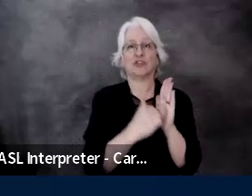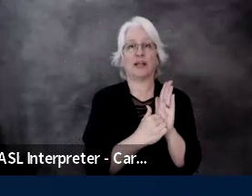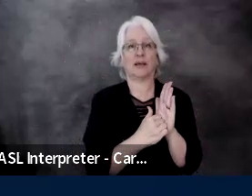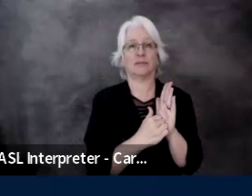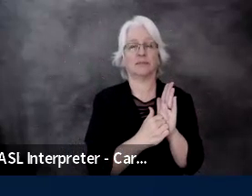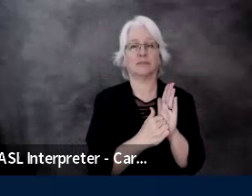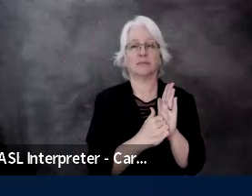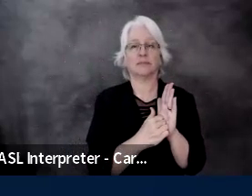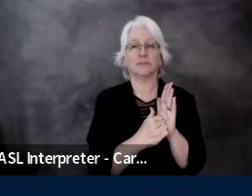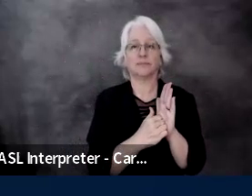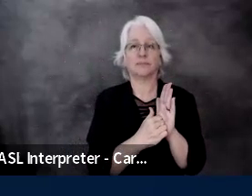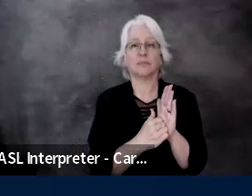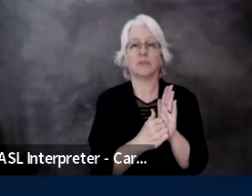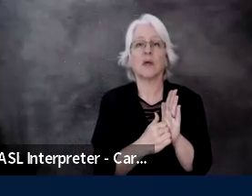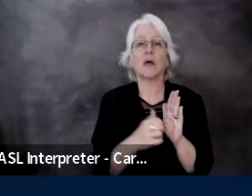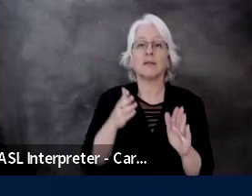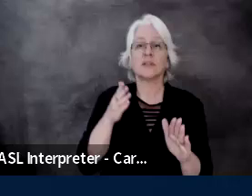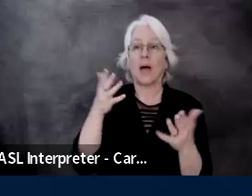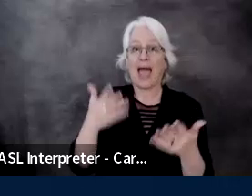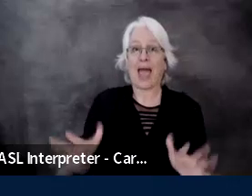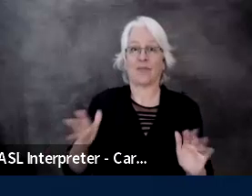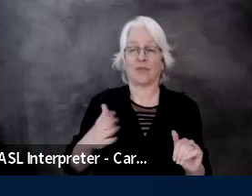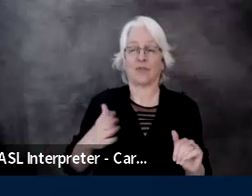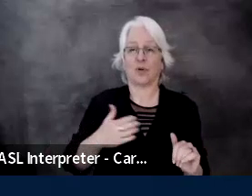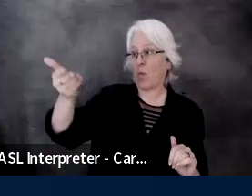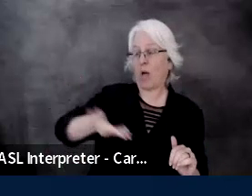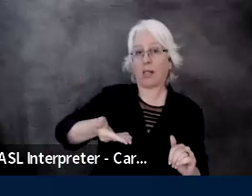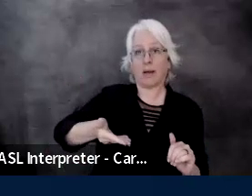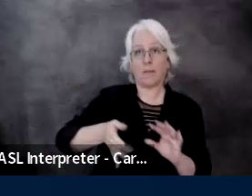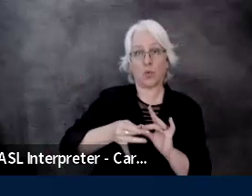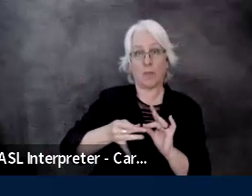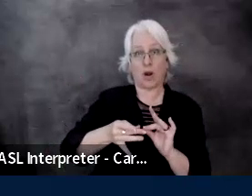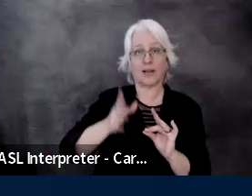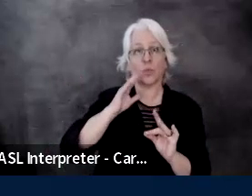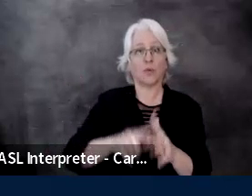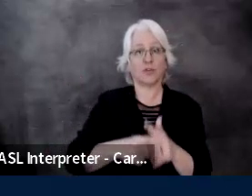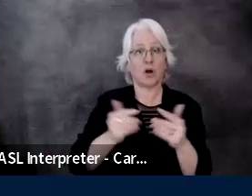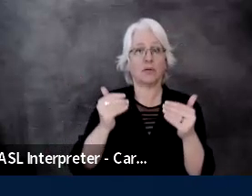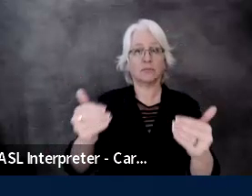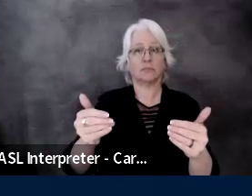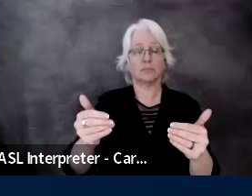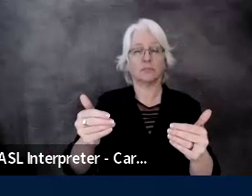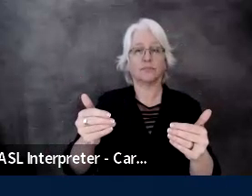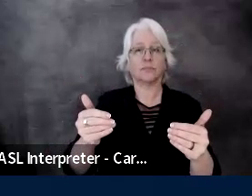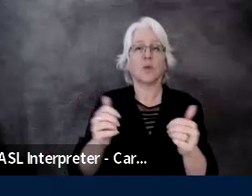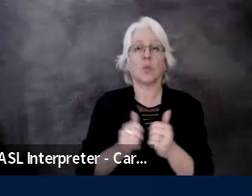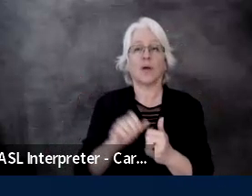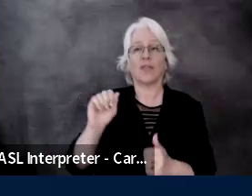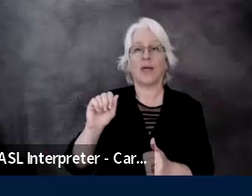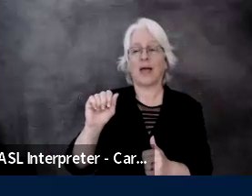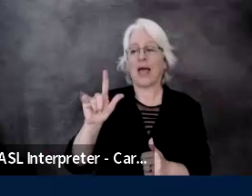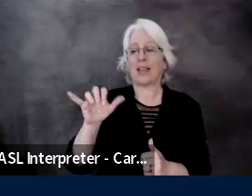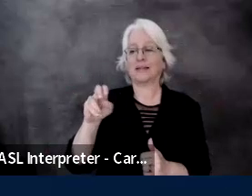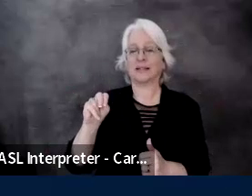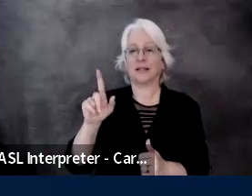the agenda, after my welcome remarks, we will begin the hearing with Allison Levy, Director of